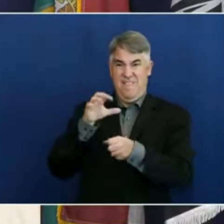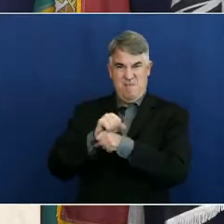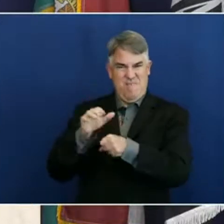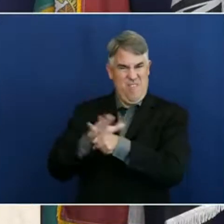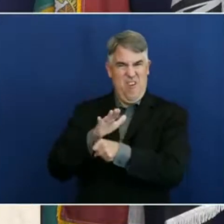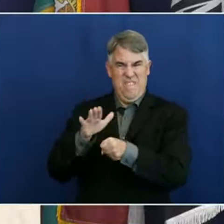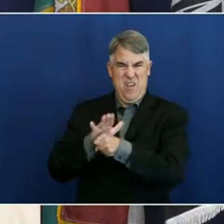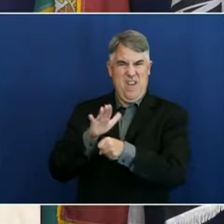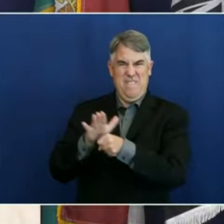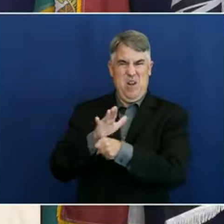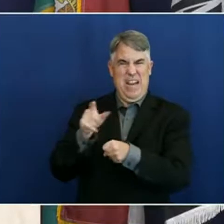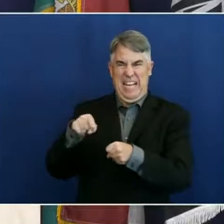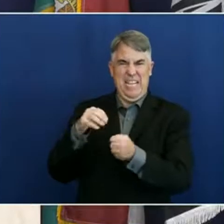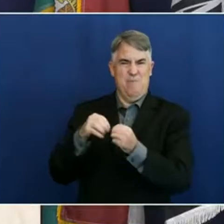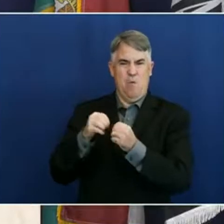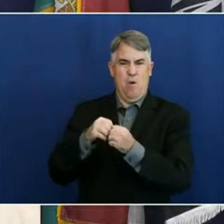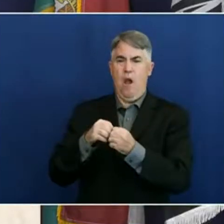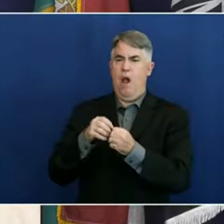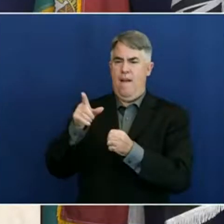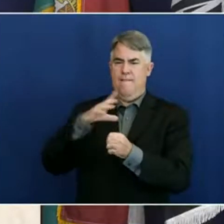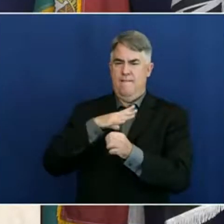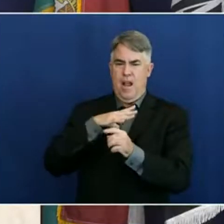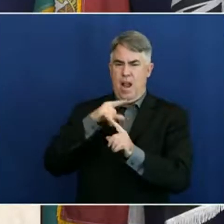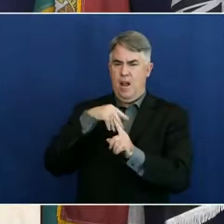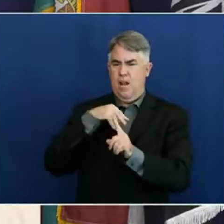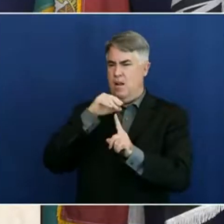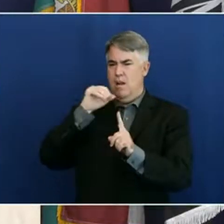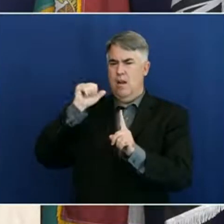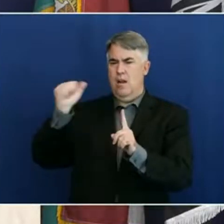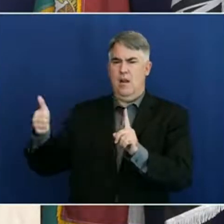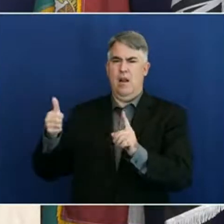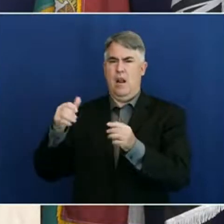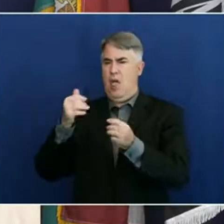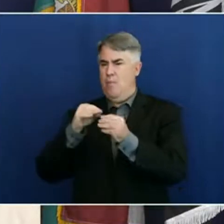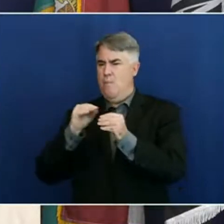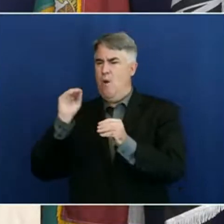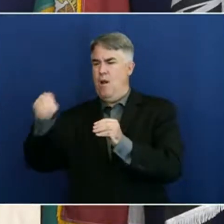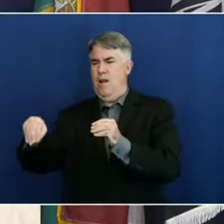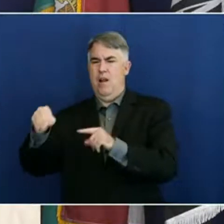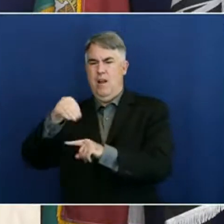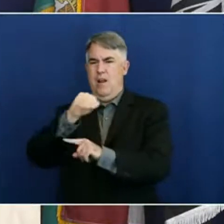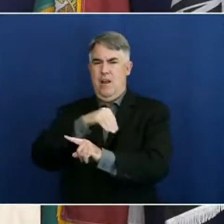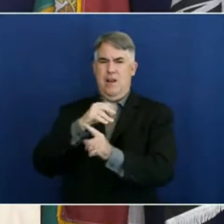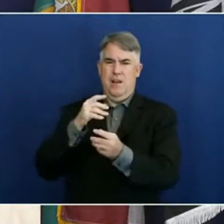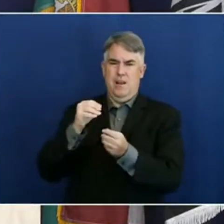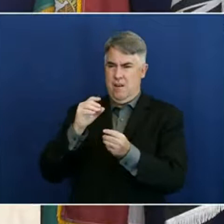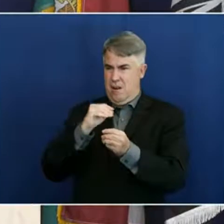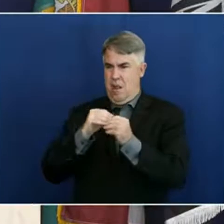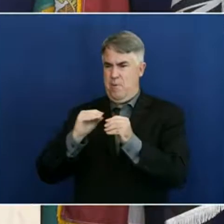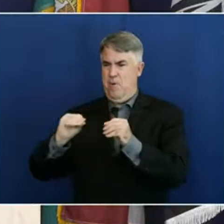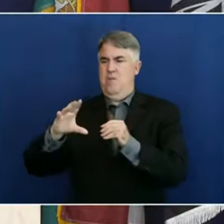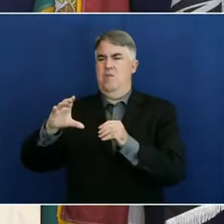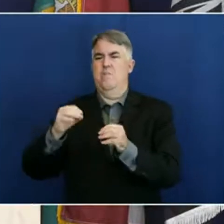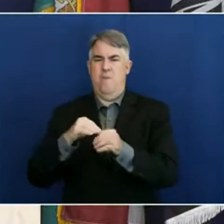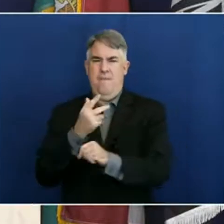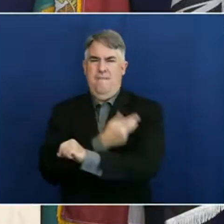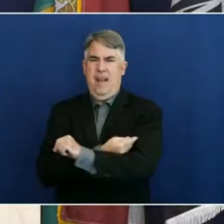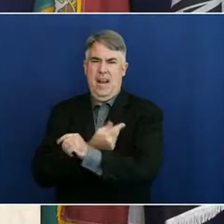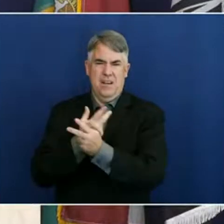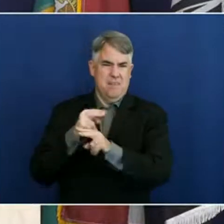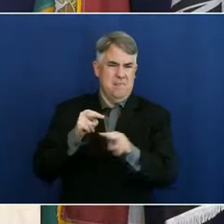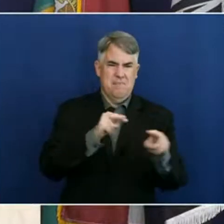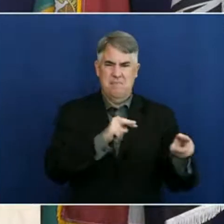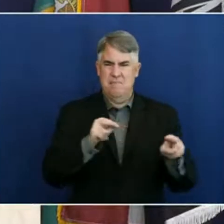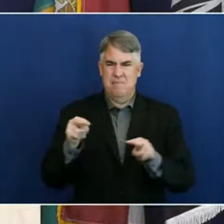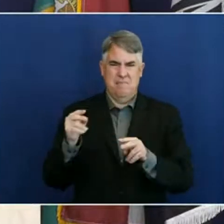to reroute more to them. And so we're in a very different situation where I think we could fulfill any individual site's need to meet the